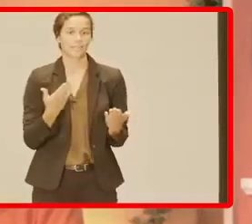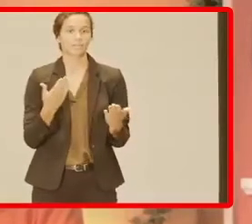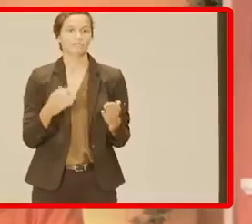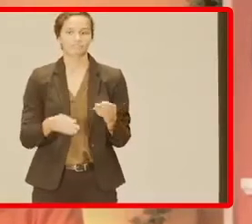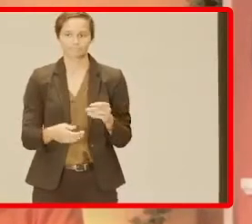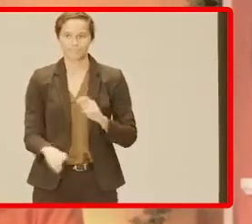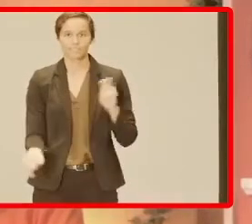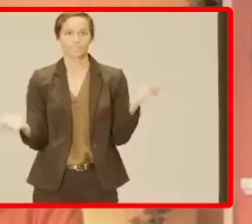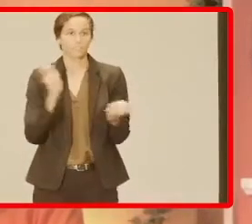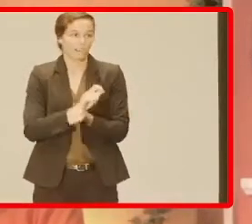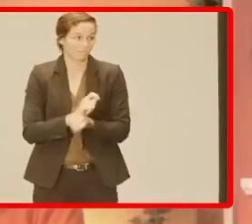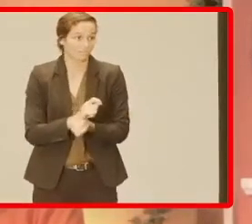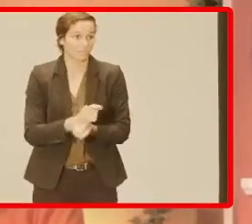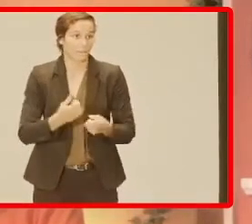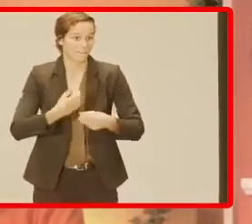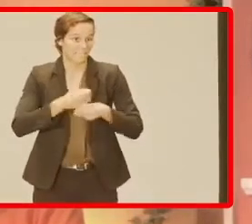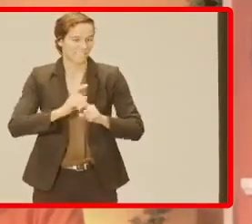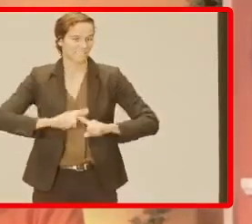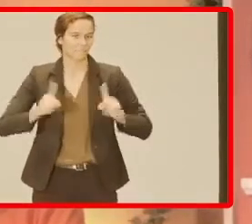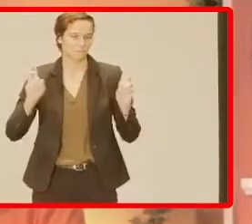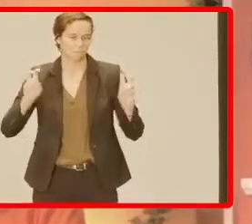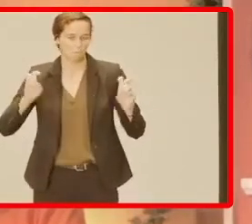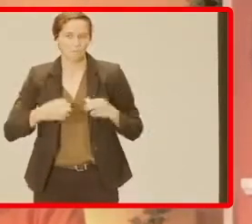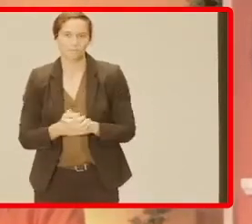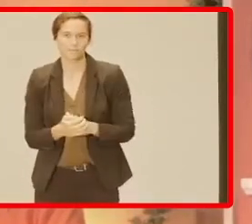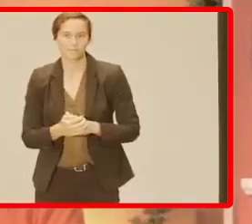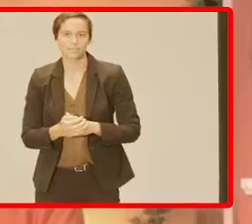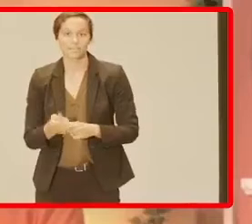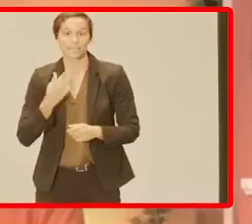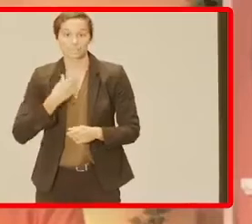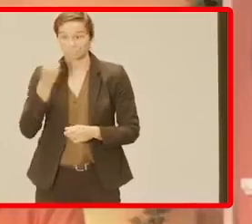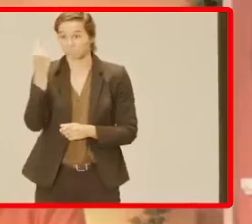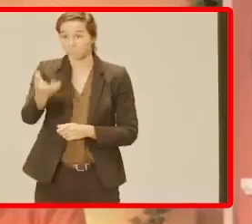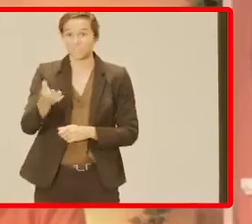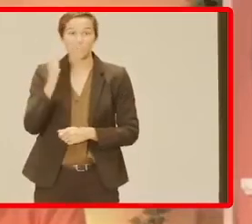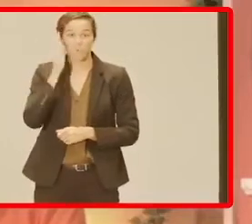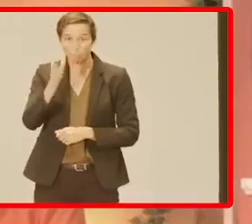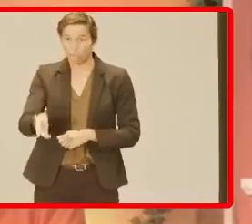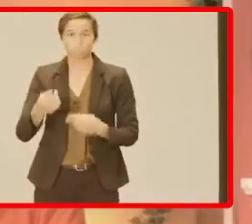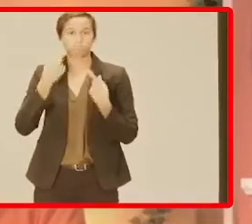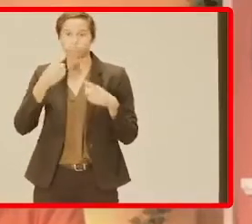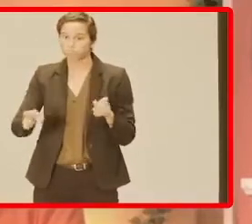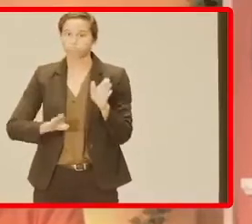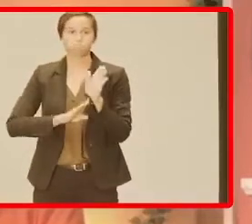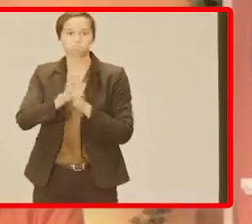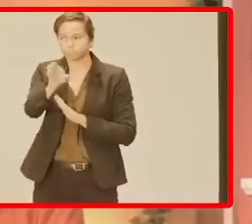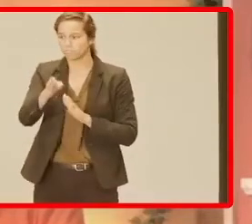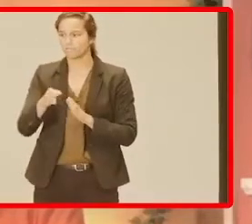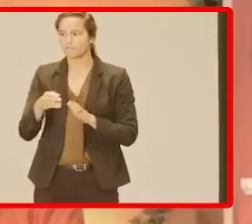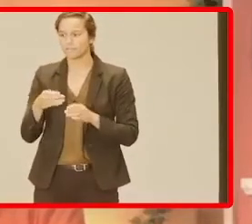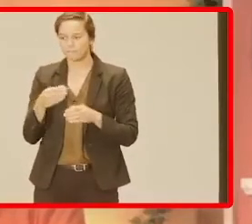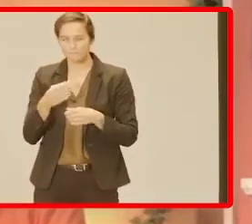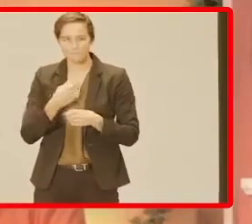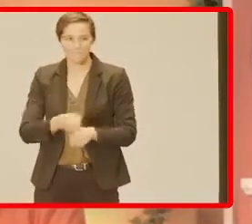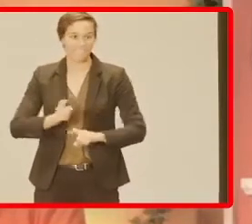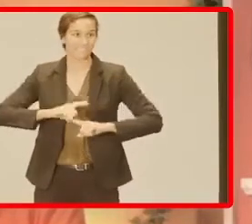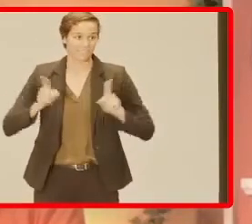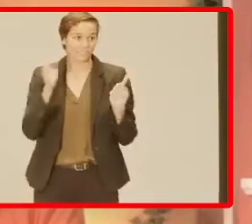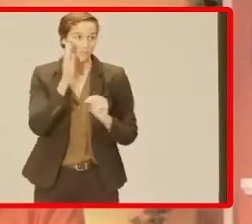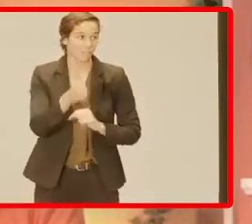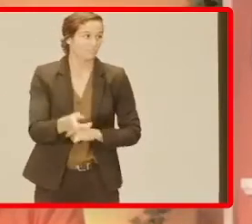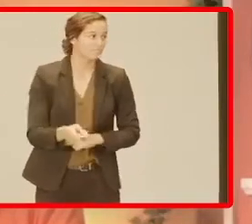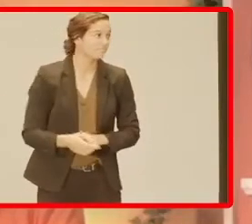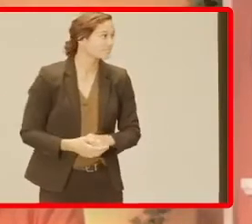want you all to know that you will make a difference. I came here every